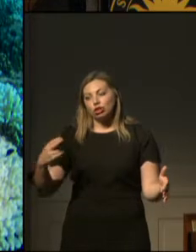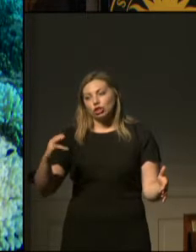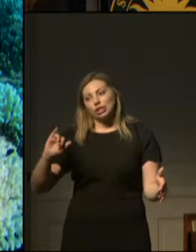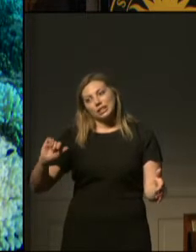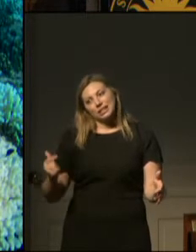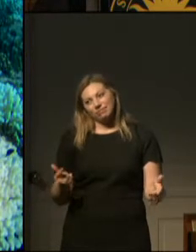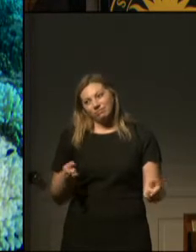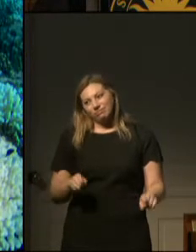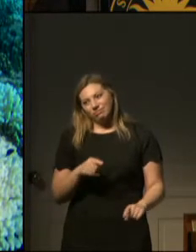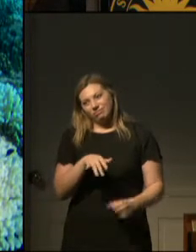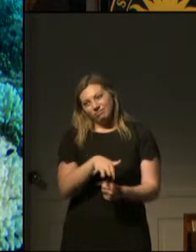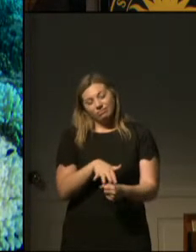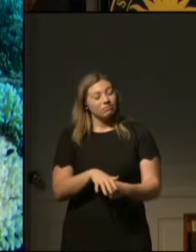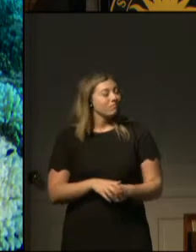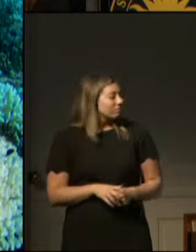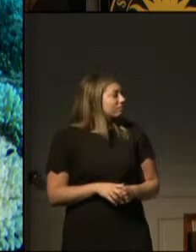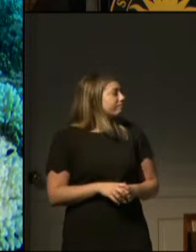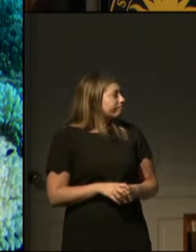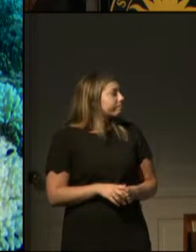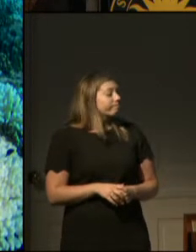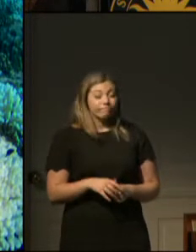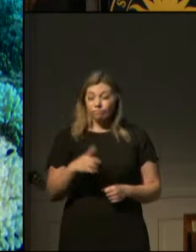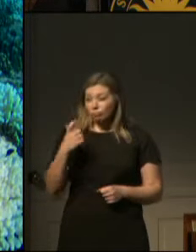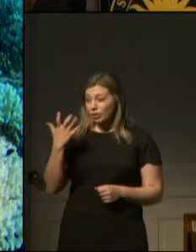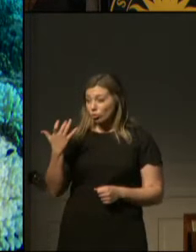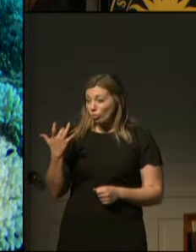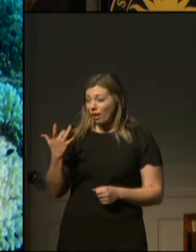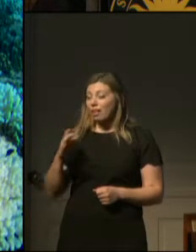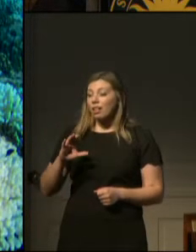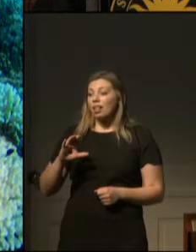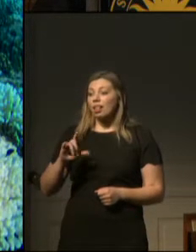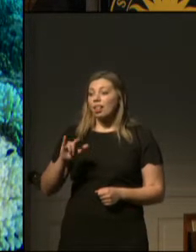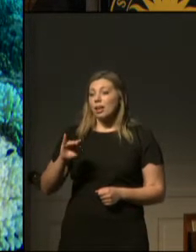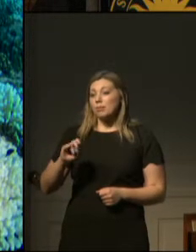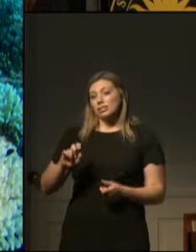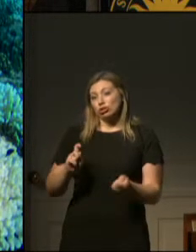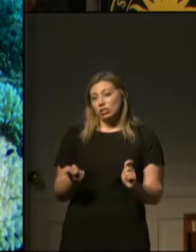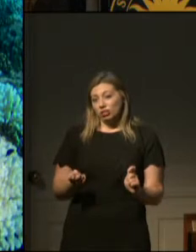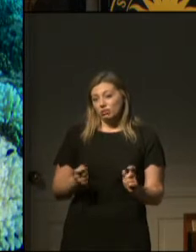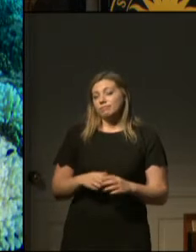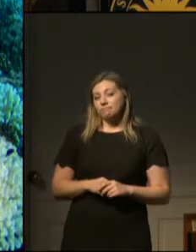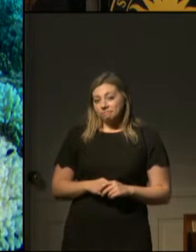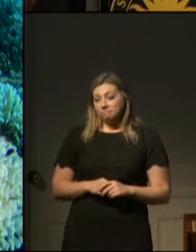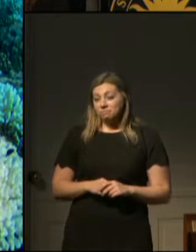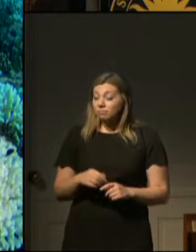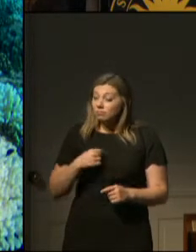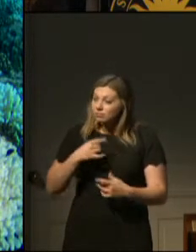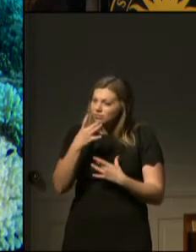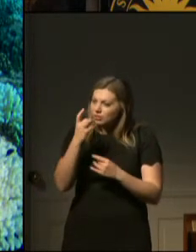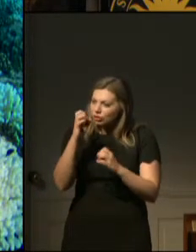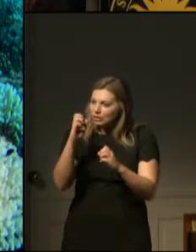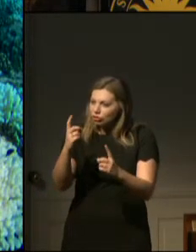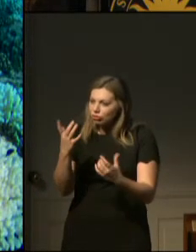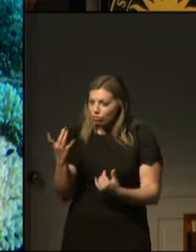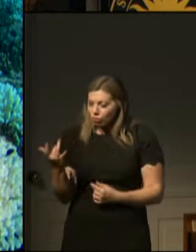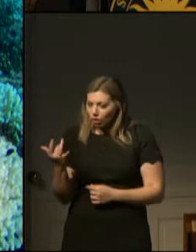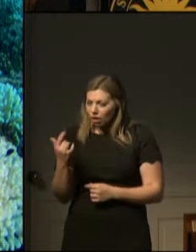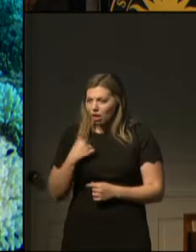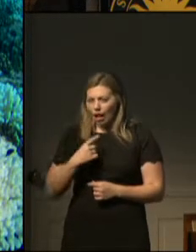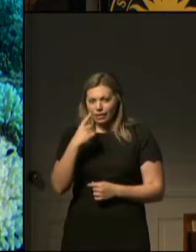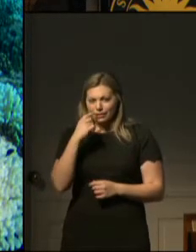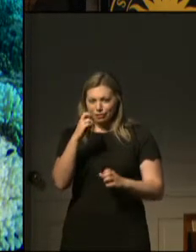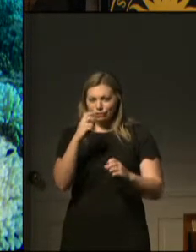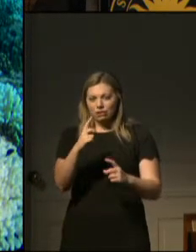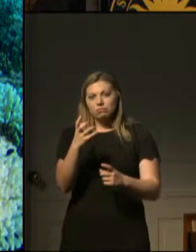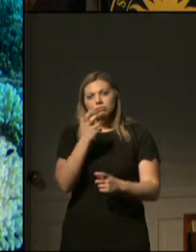And that's a function of climate change. So why I am interested in education is because I think education